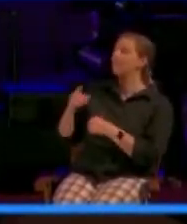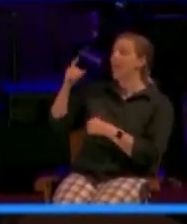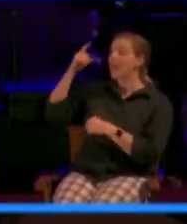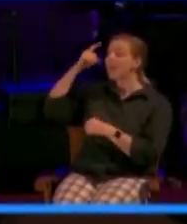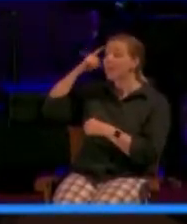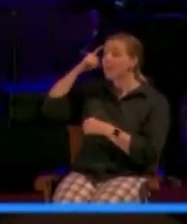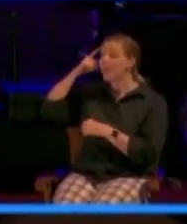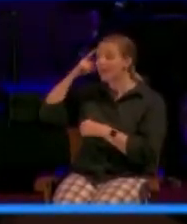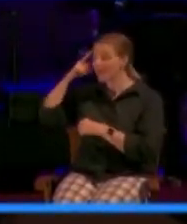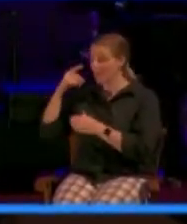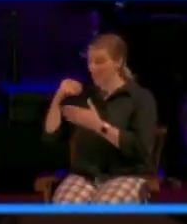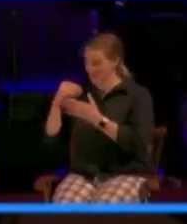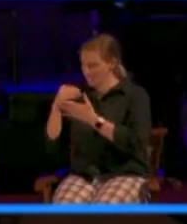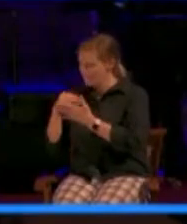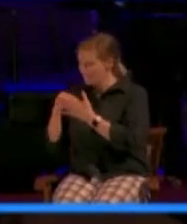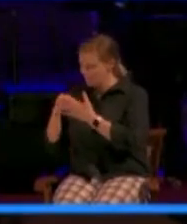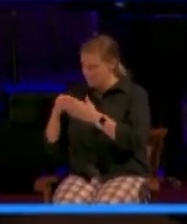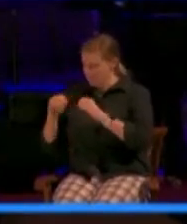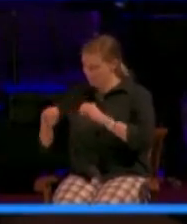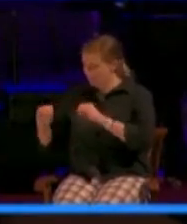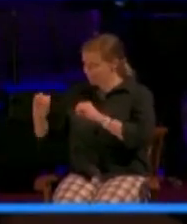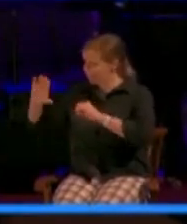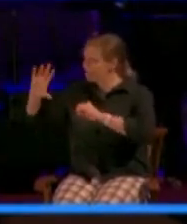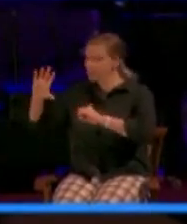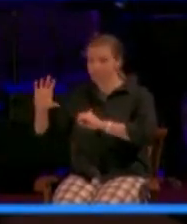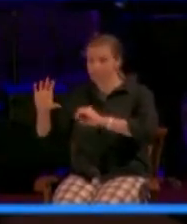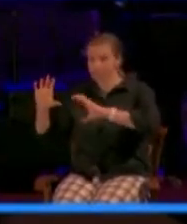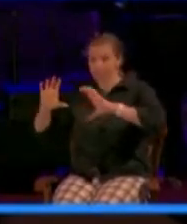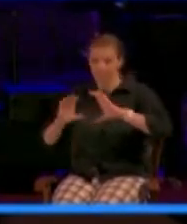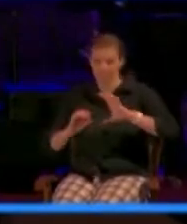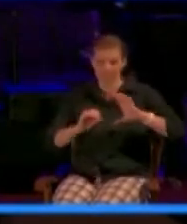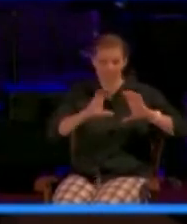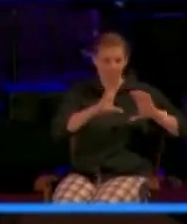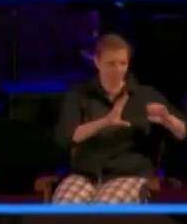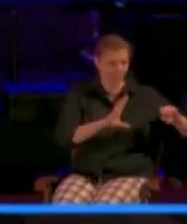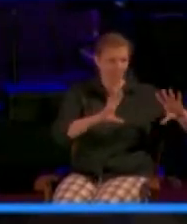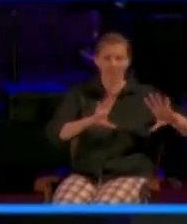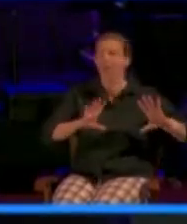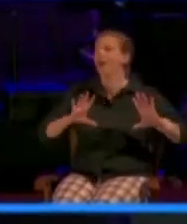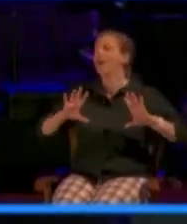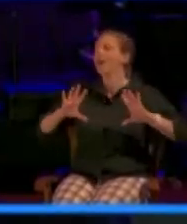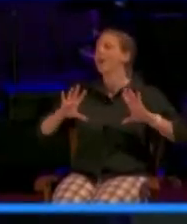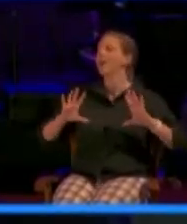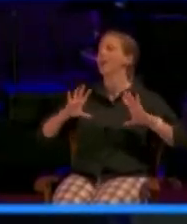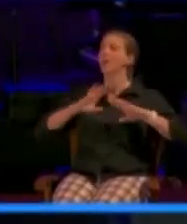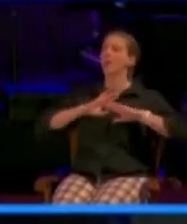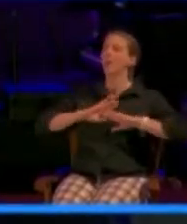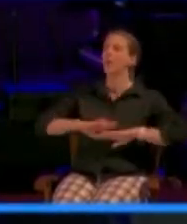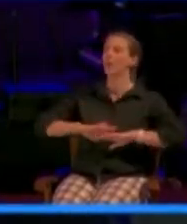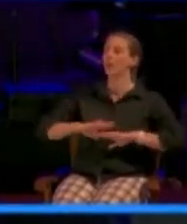myself with money and have what I need, I can make it through life. And this life is all there really